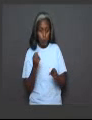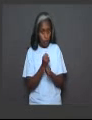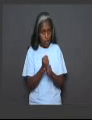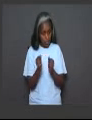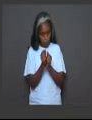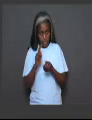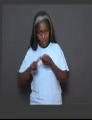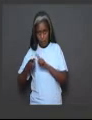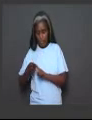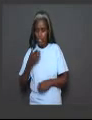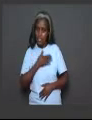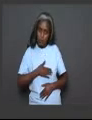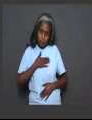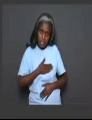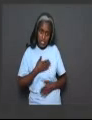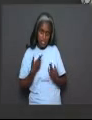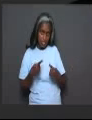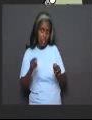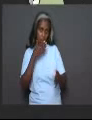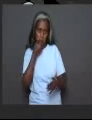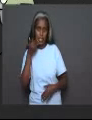partner, please try your best.